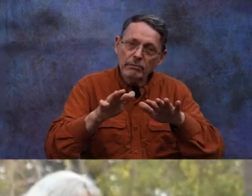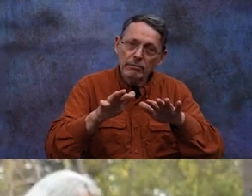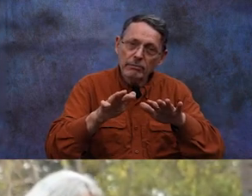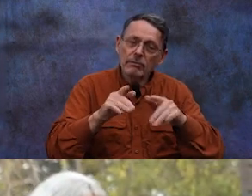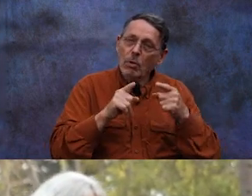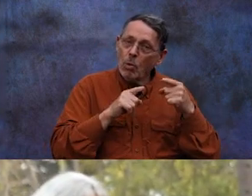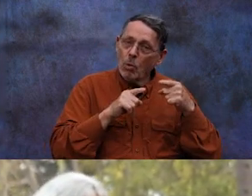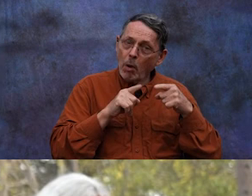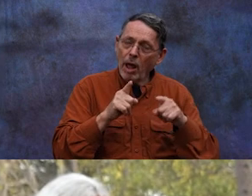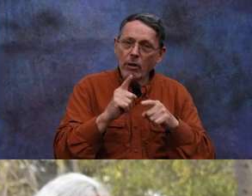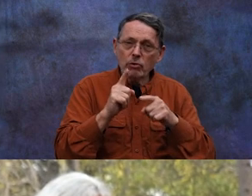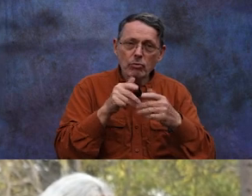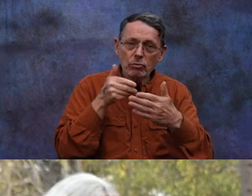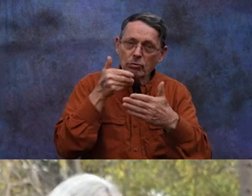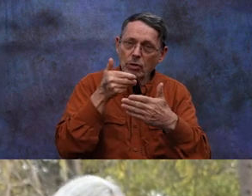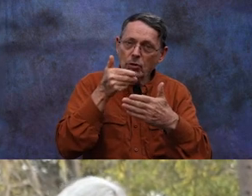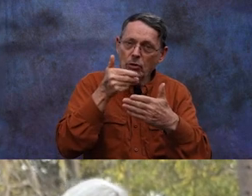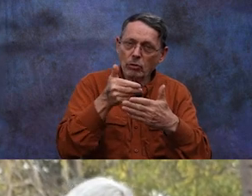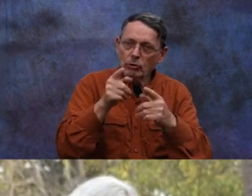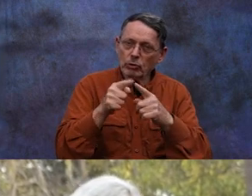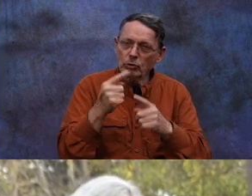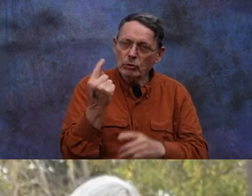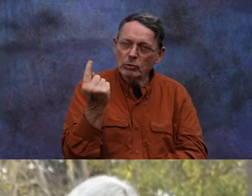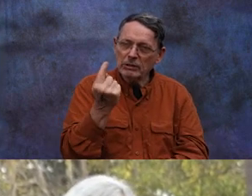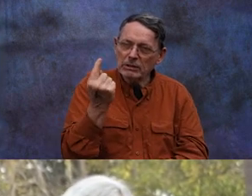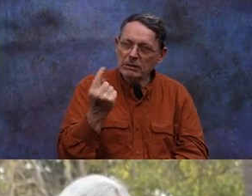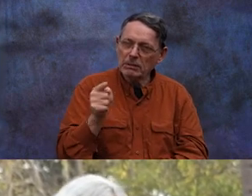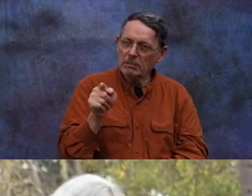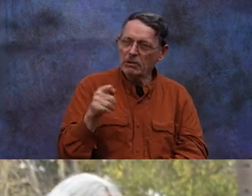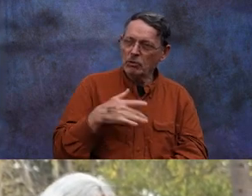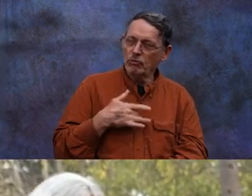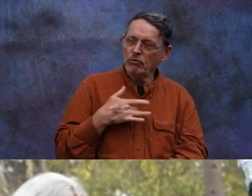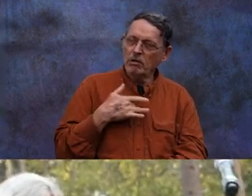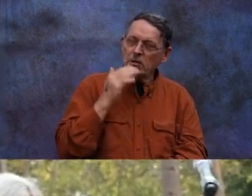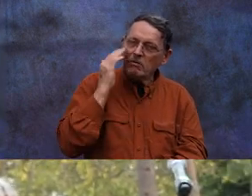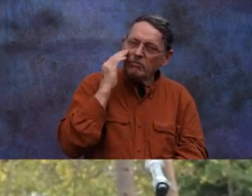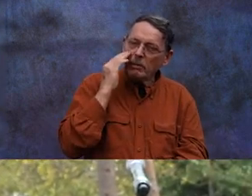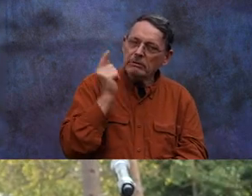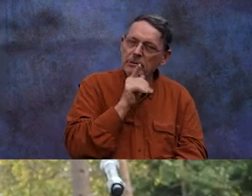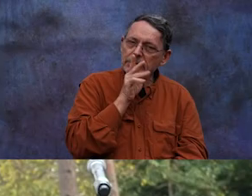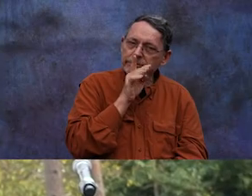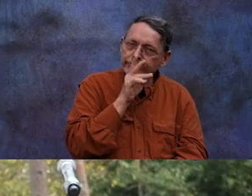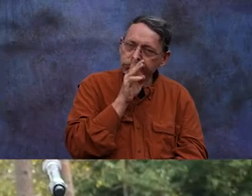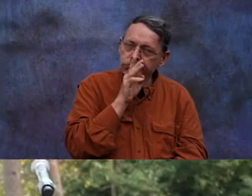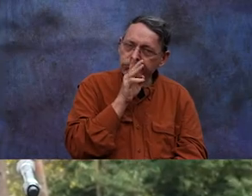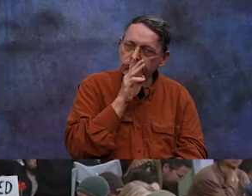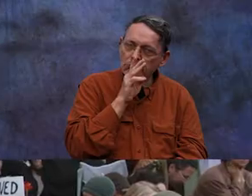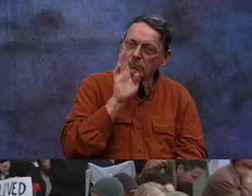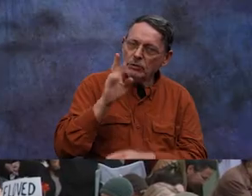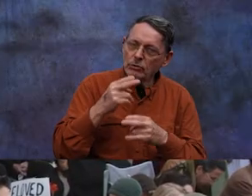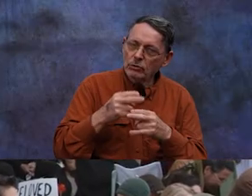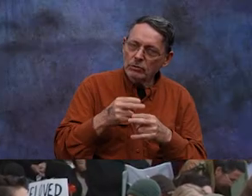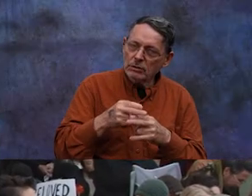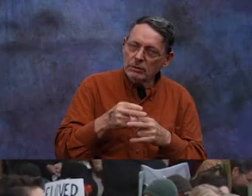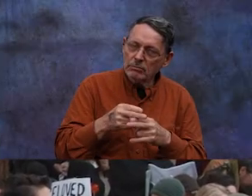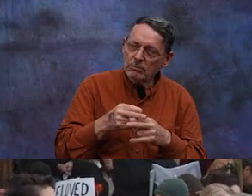and as you draw closer to something that feels familiar, something whispering your name, your